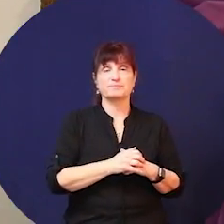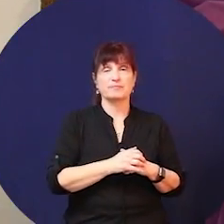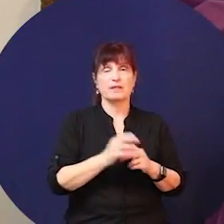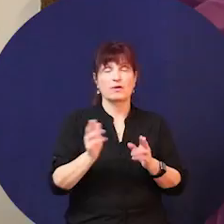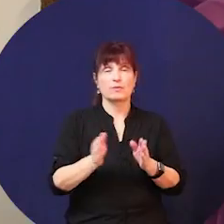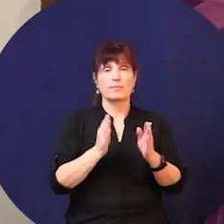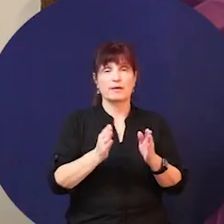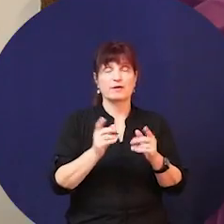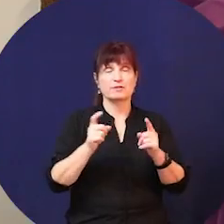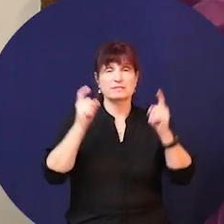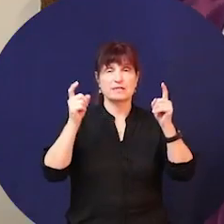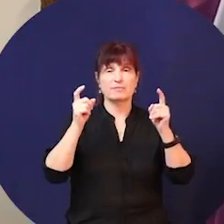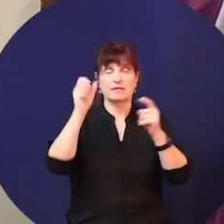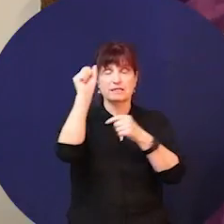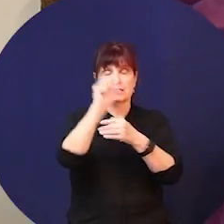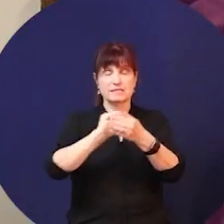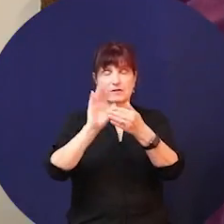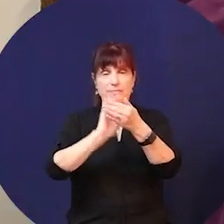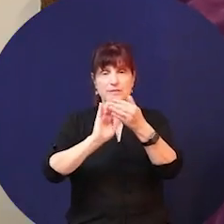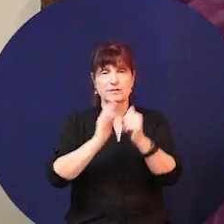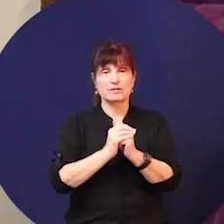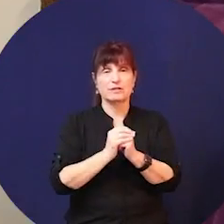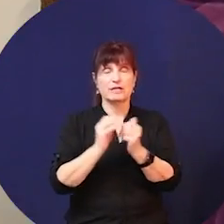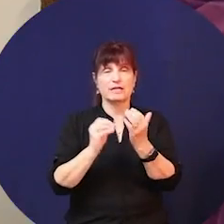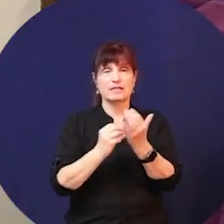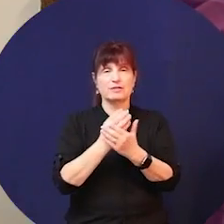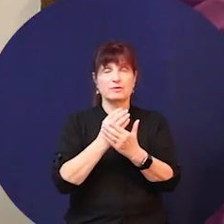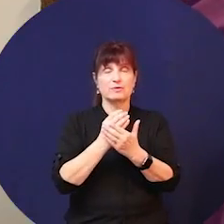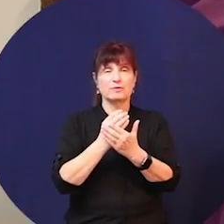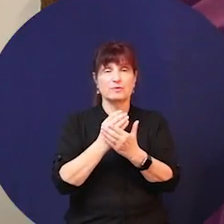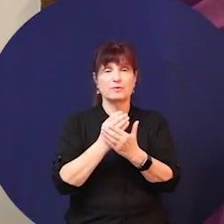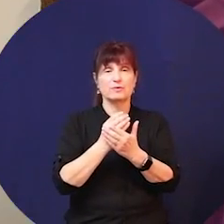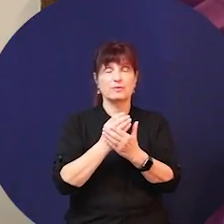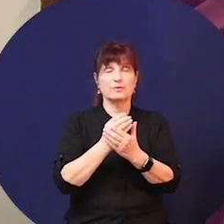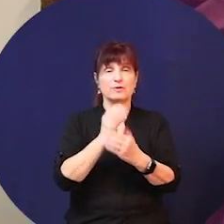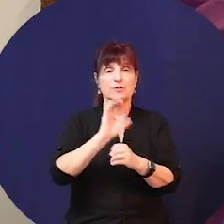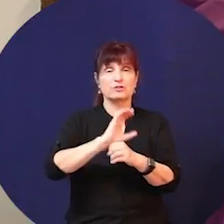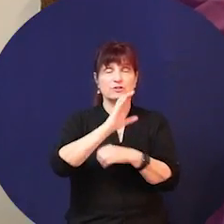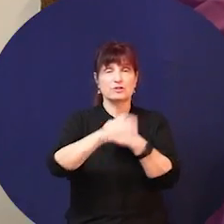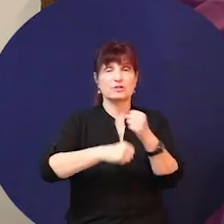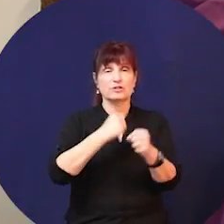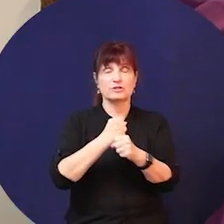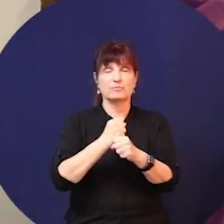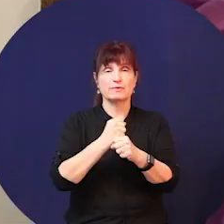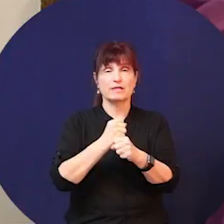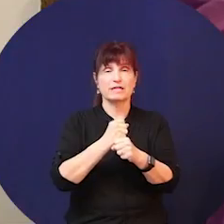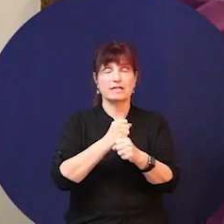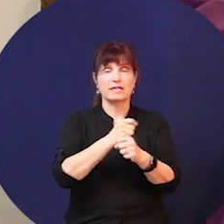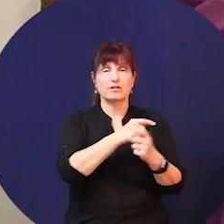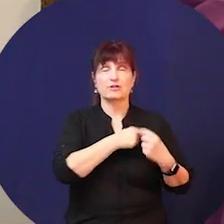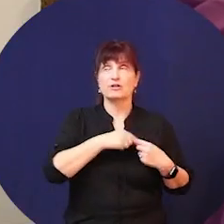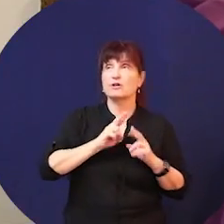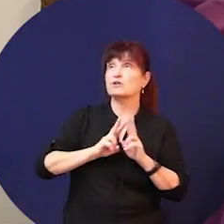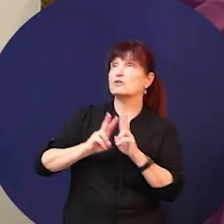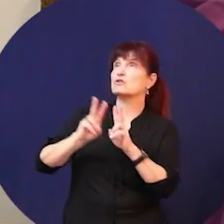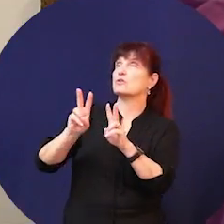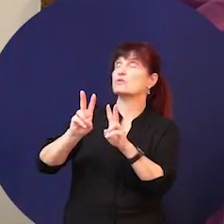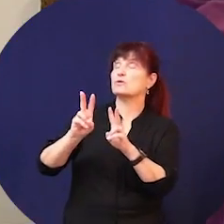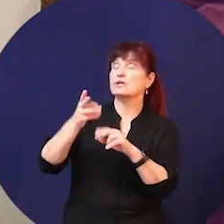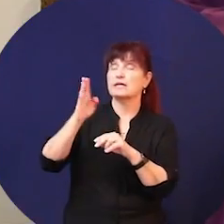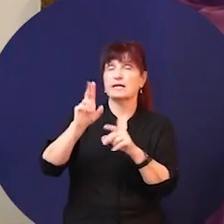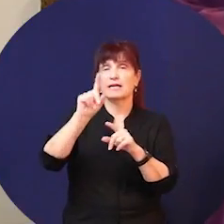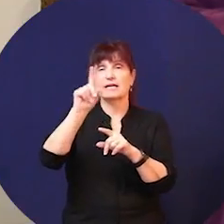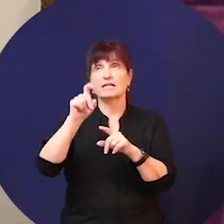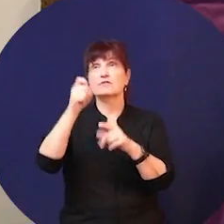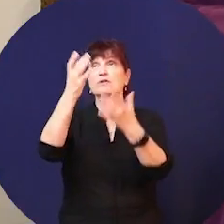prepare to celebrate these sacred mysteries in this new liturgical year, let us do so by turning our hearts toward our God as we ask for